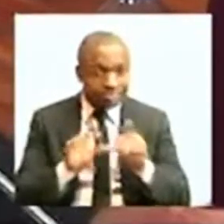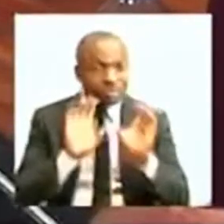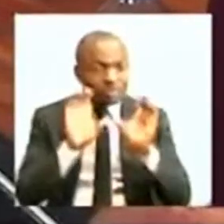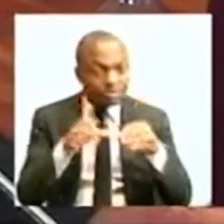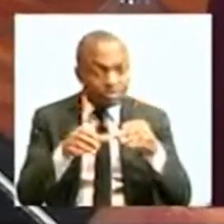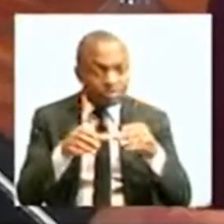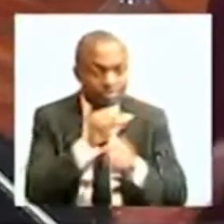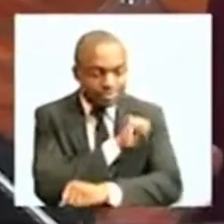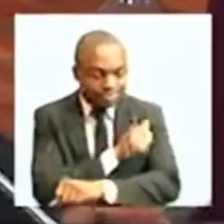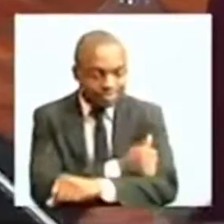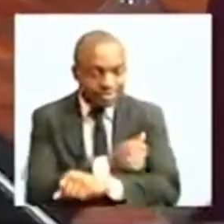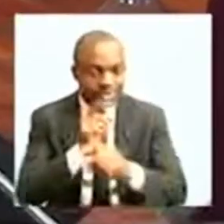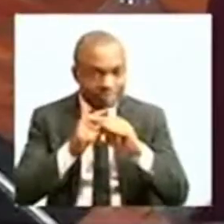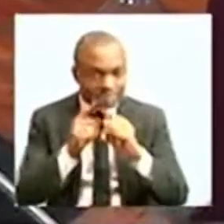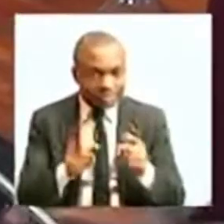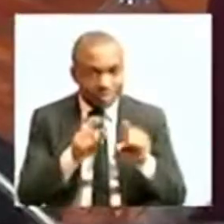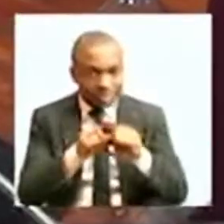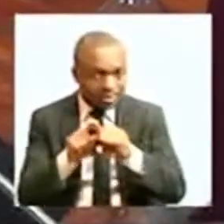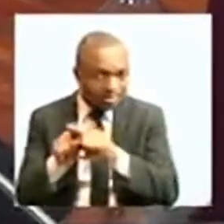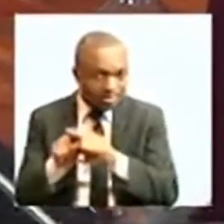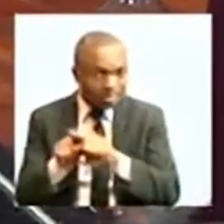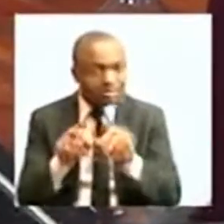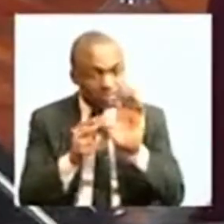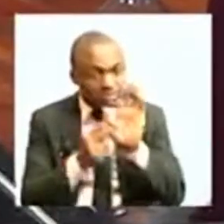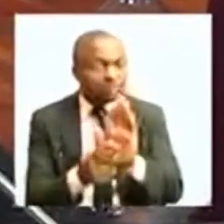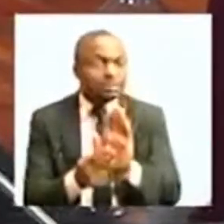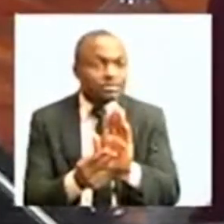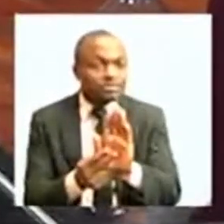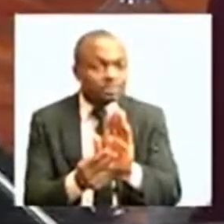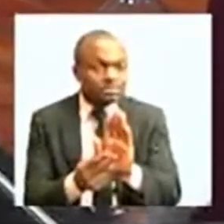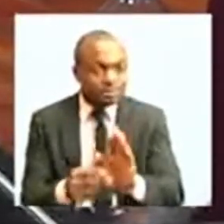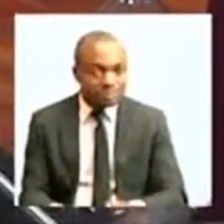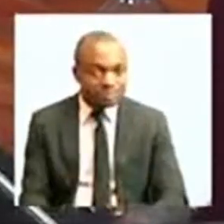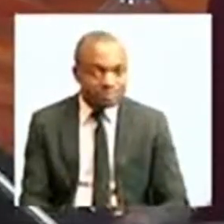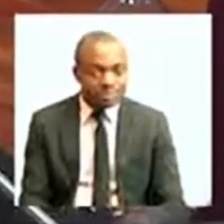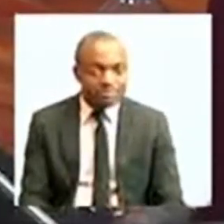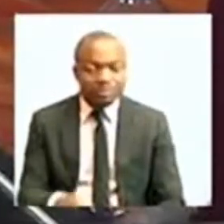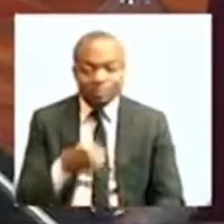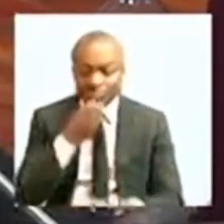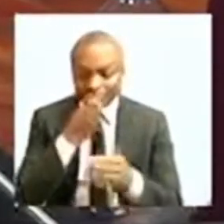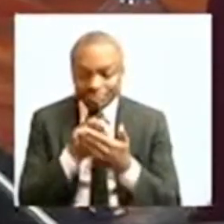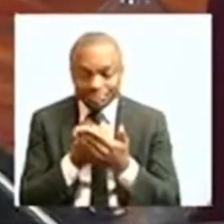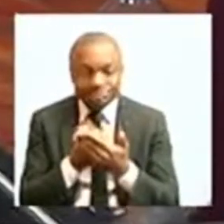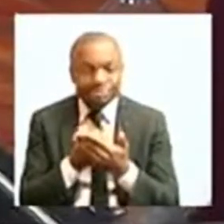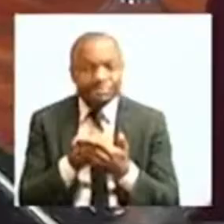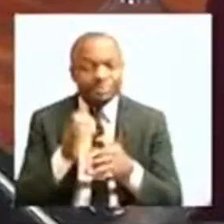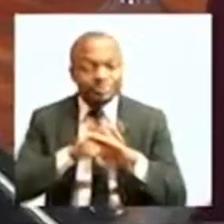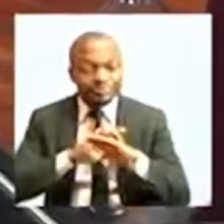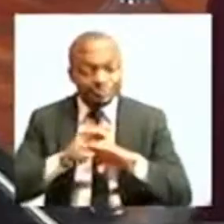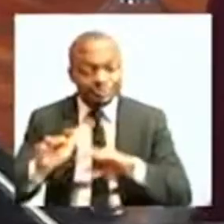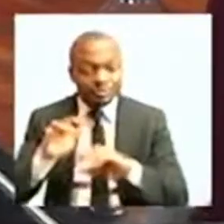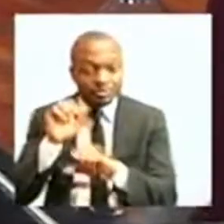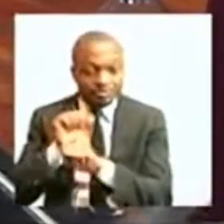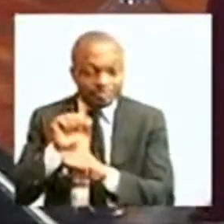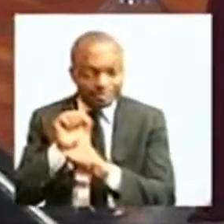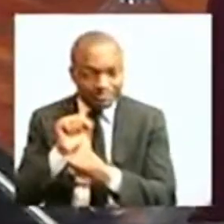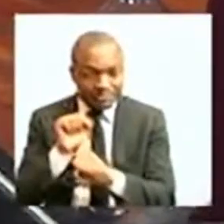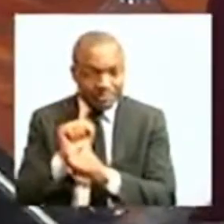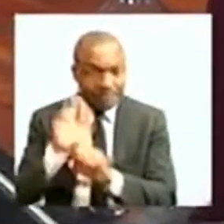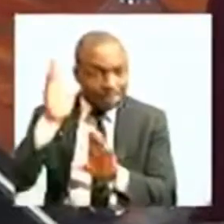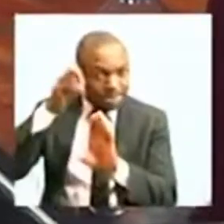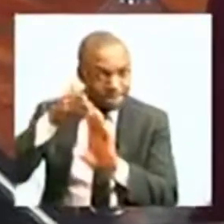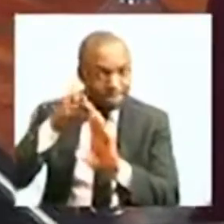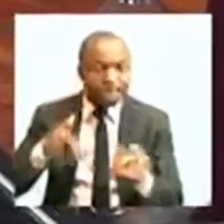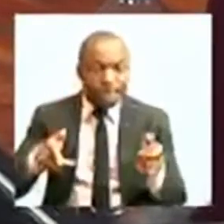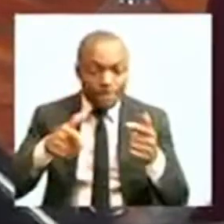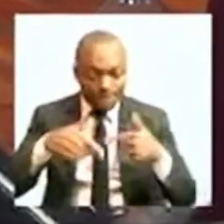the authorities themselves, but to also demonstrate evidence of a lack of performance for specific local authorities,